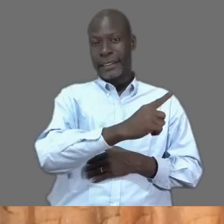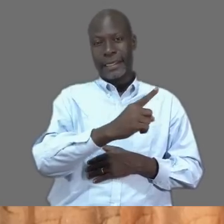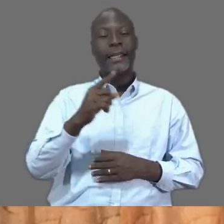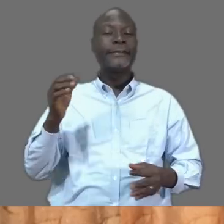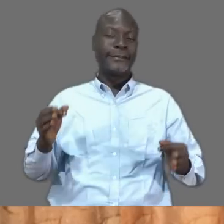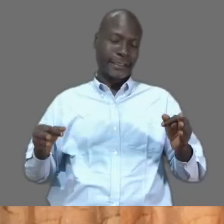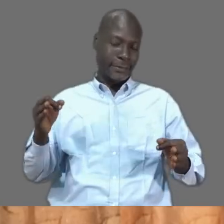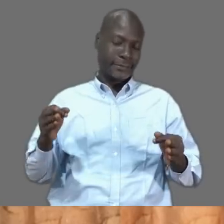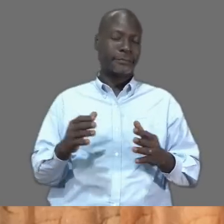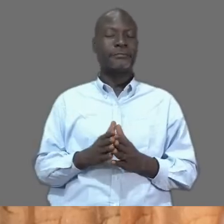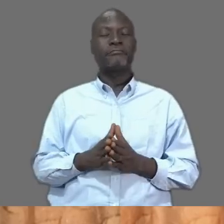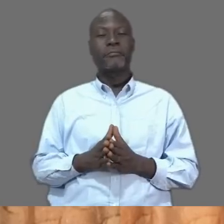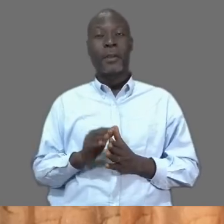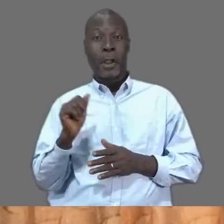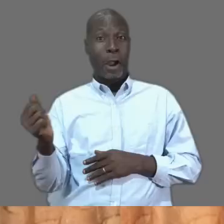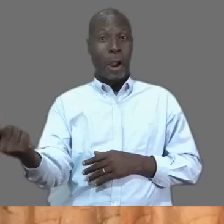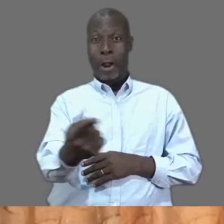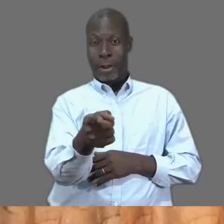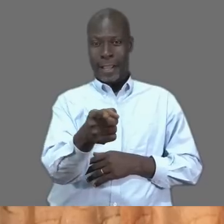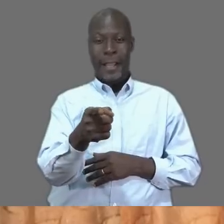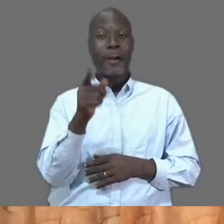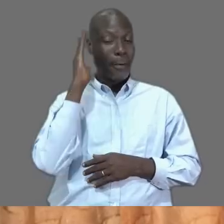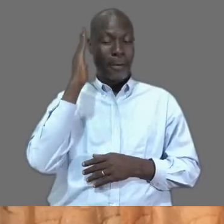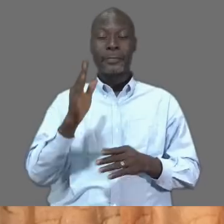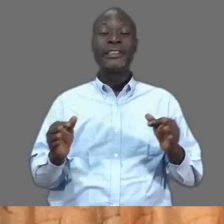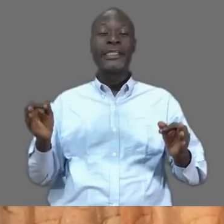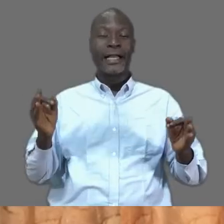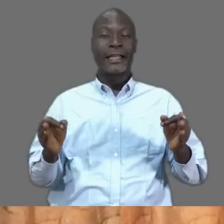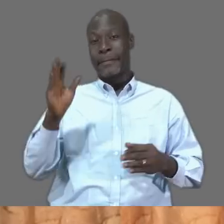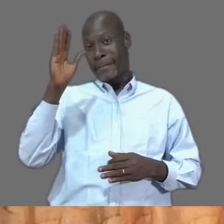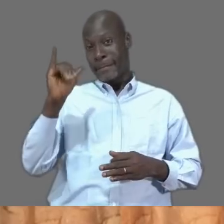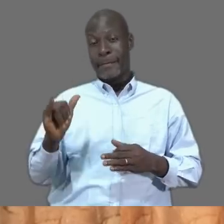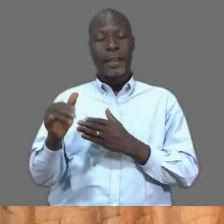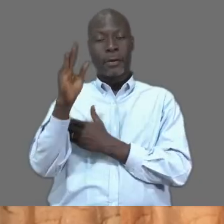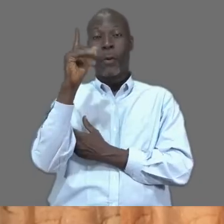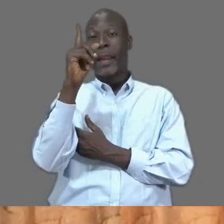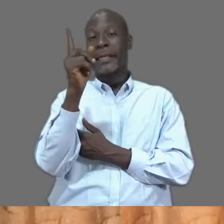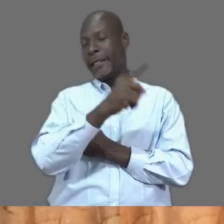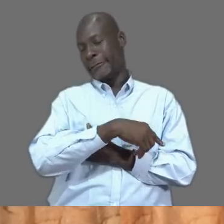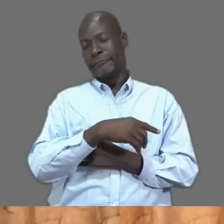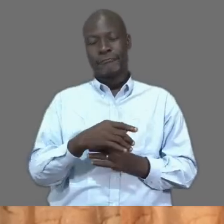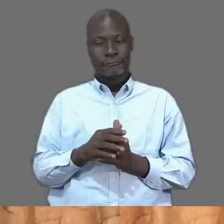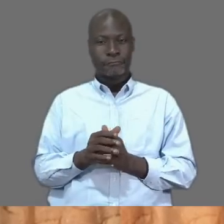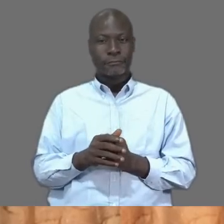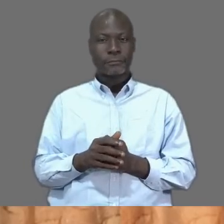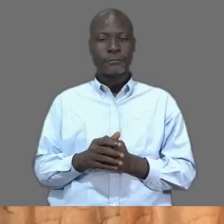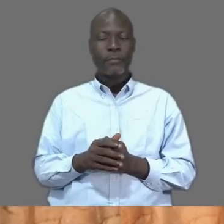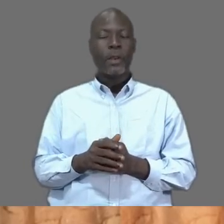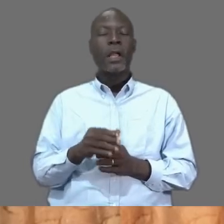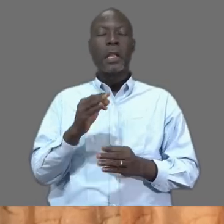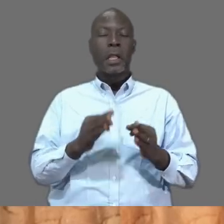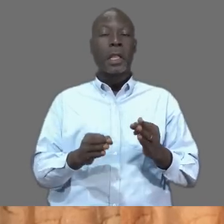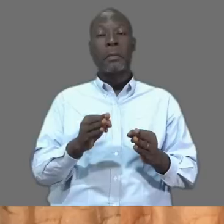reckoning. All of us are going to be judged by God on a single day bi enti sa